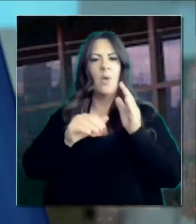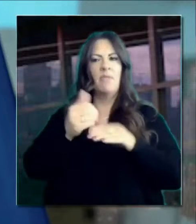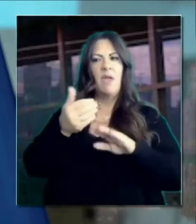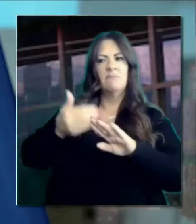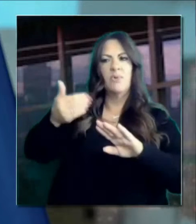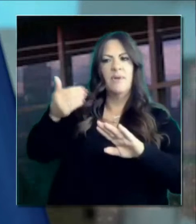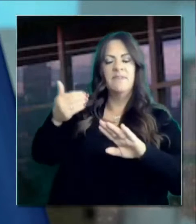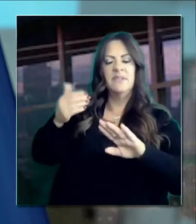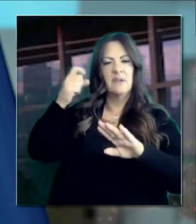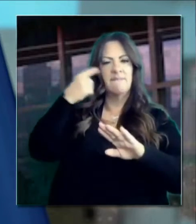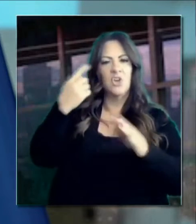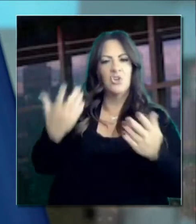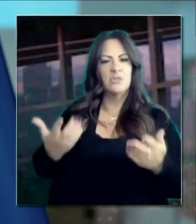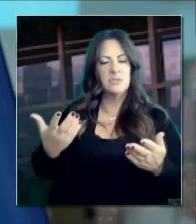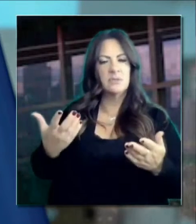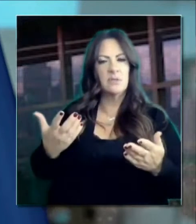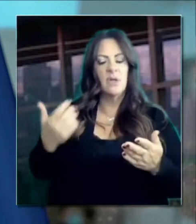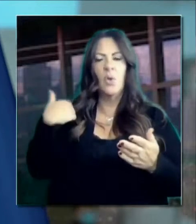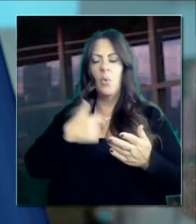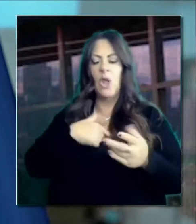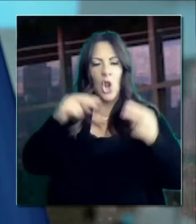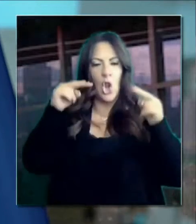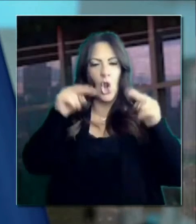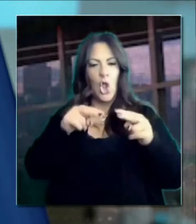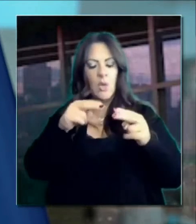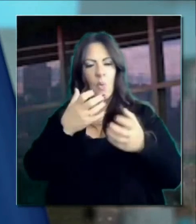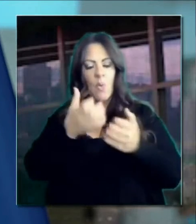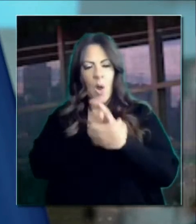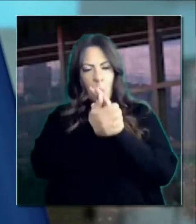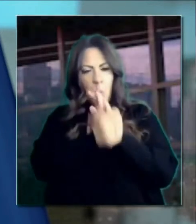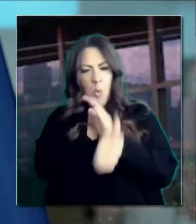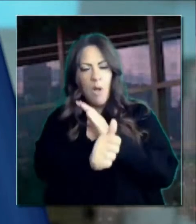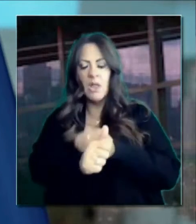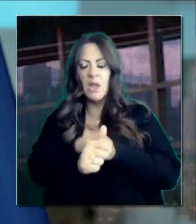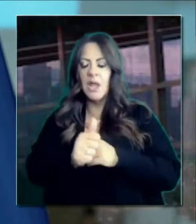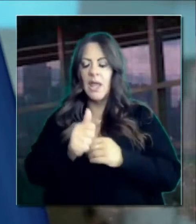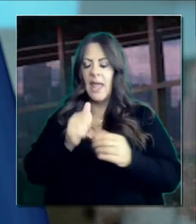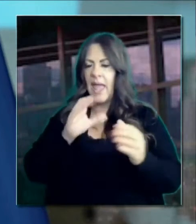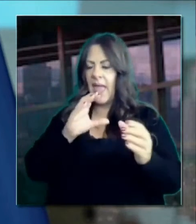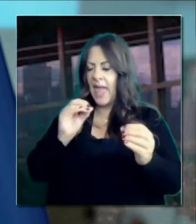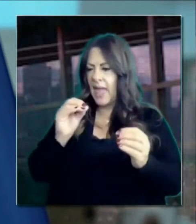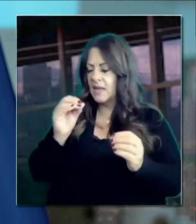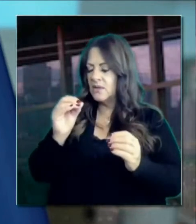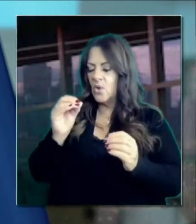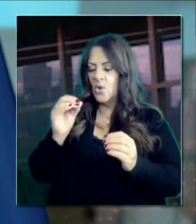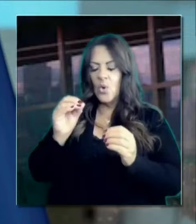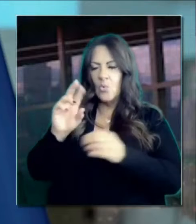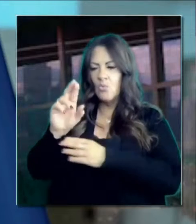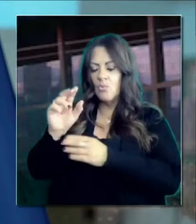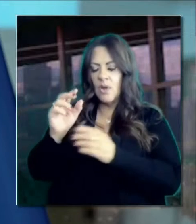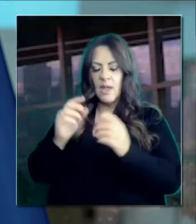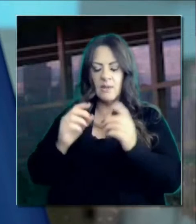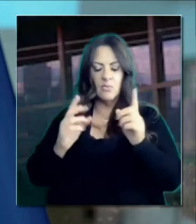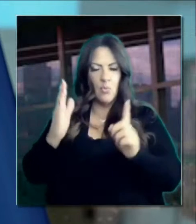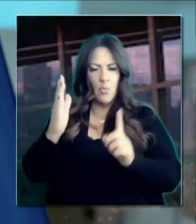the issue of quality, ratios, compensation, support, that I signed a bill